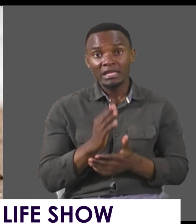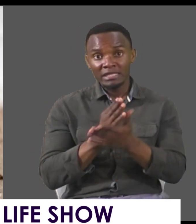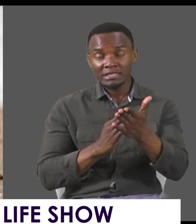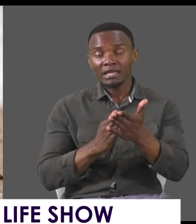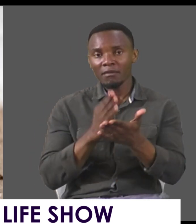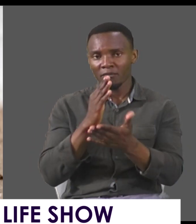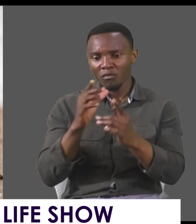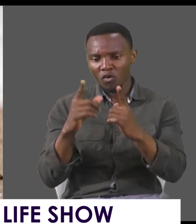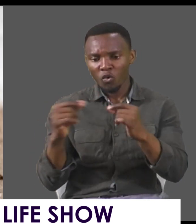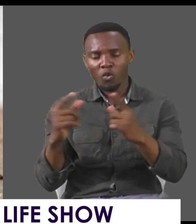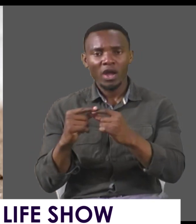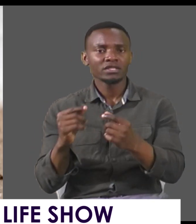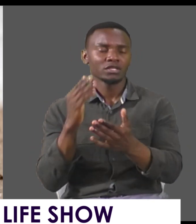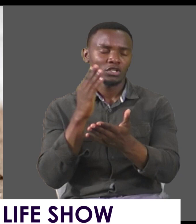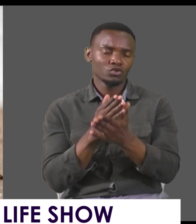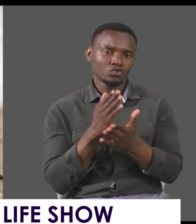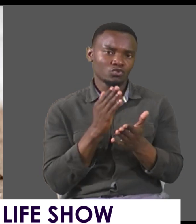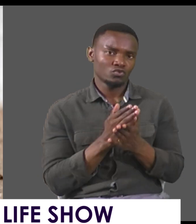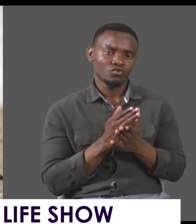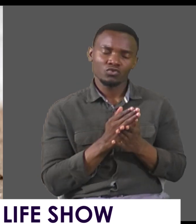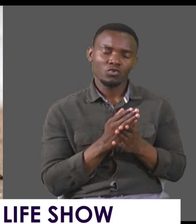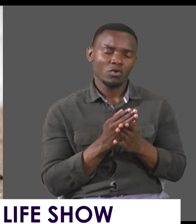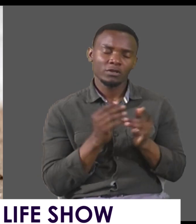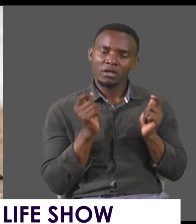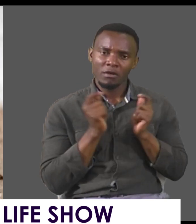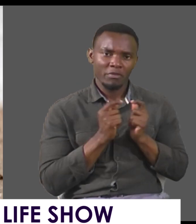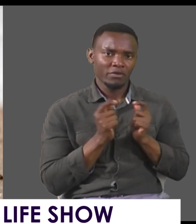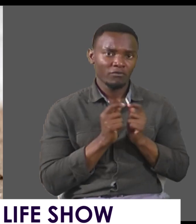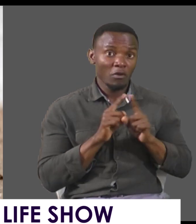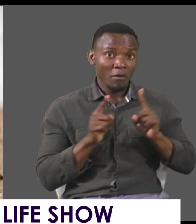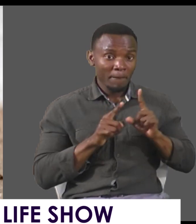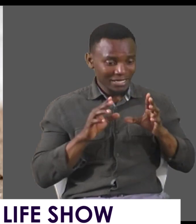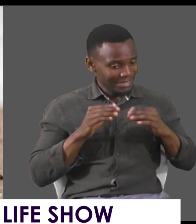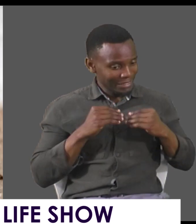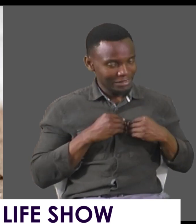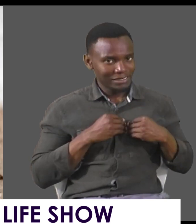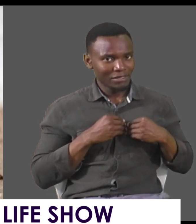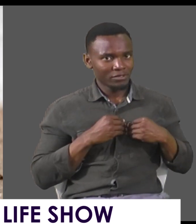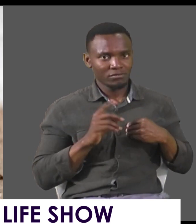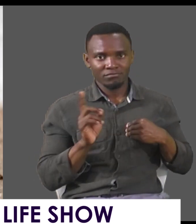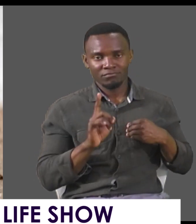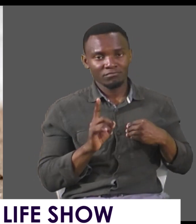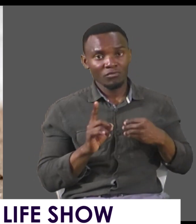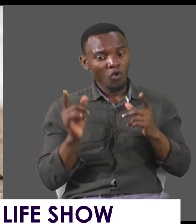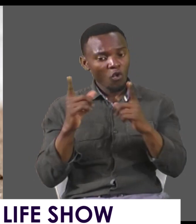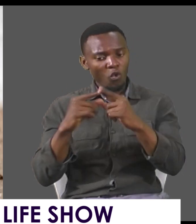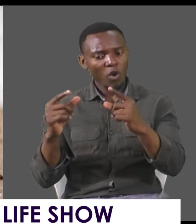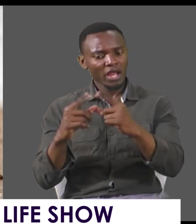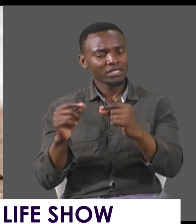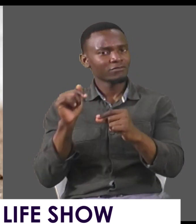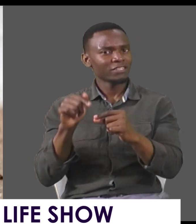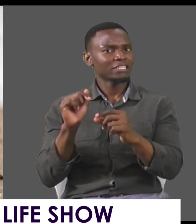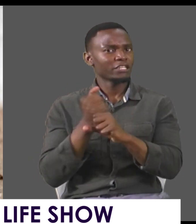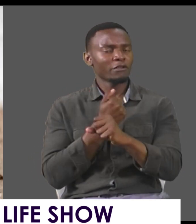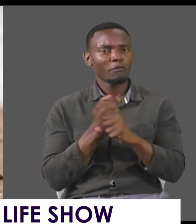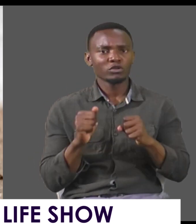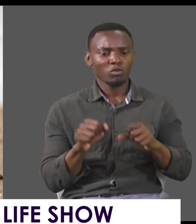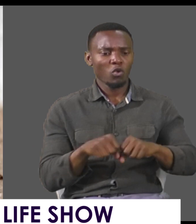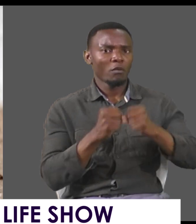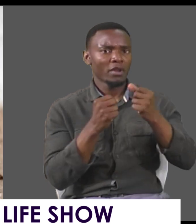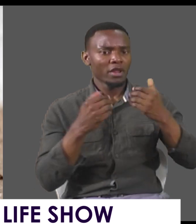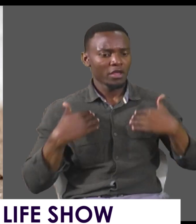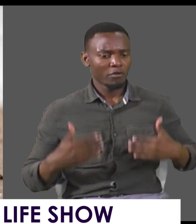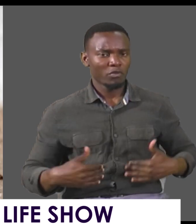but don't let them patch on the inside. Words don't break a bone. Just in case you hear